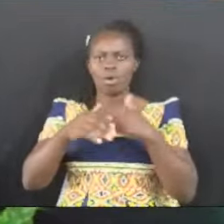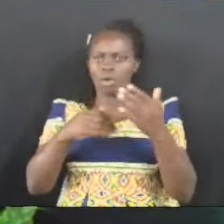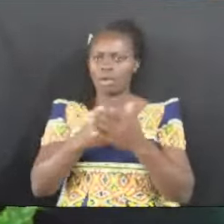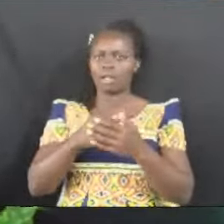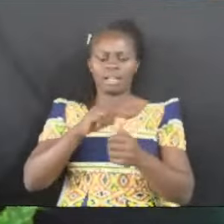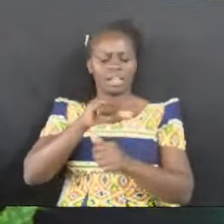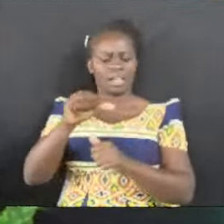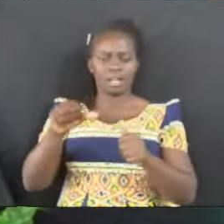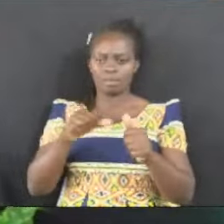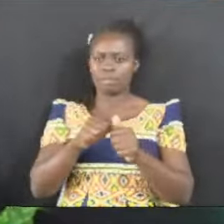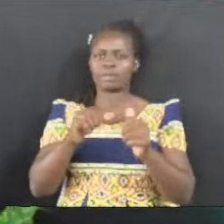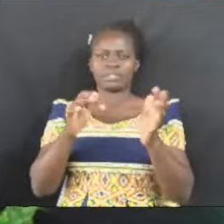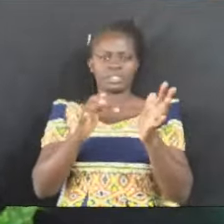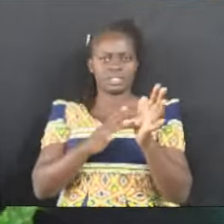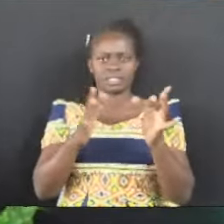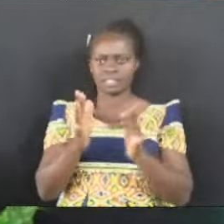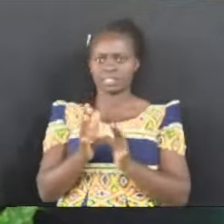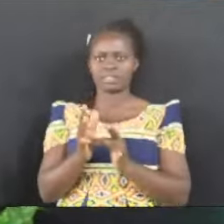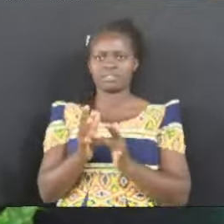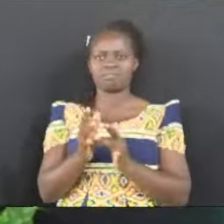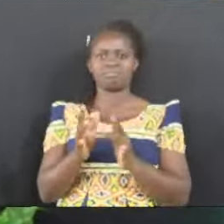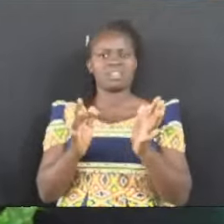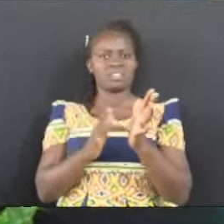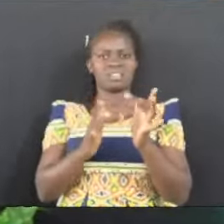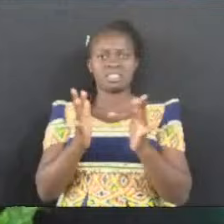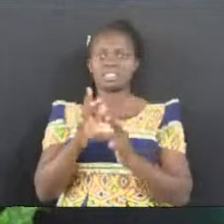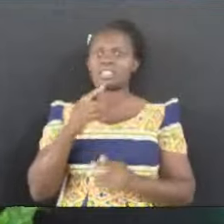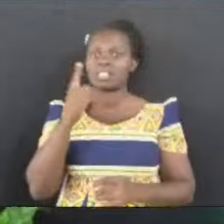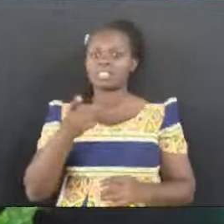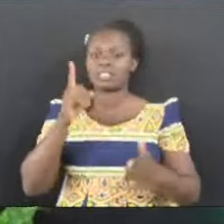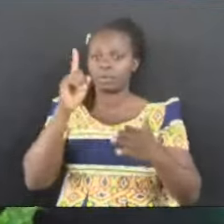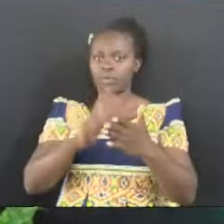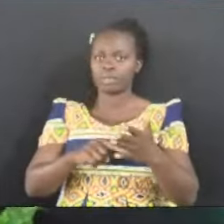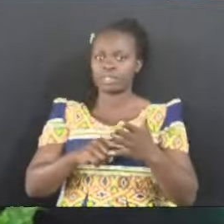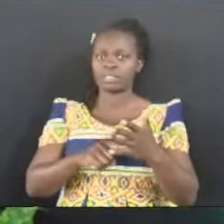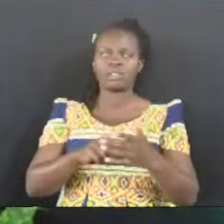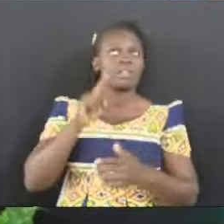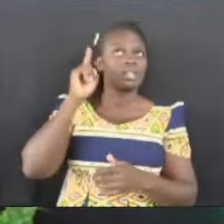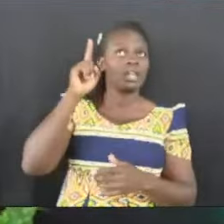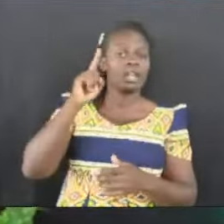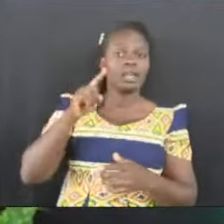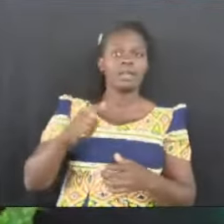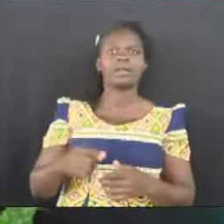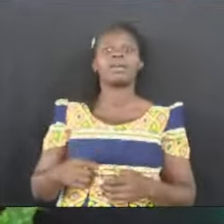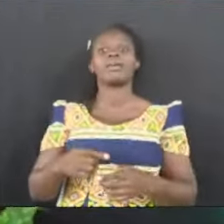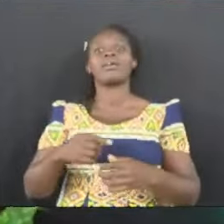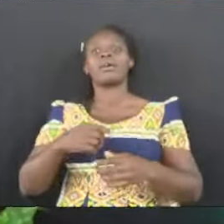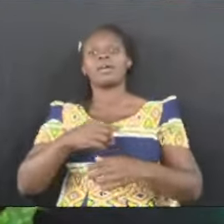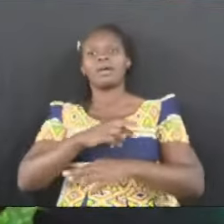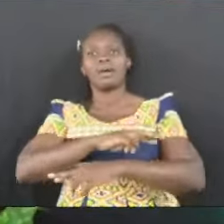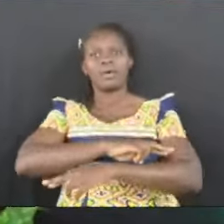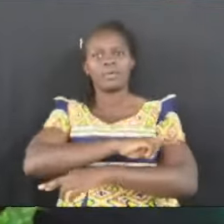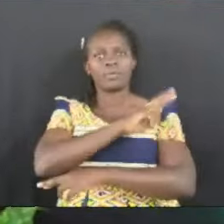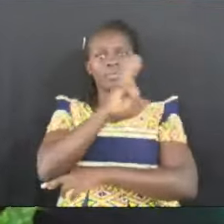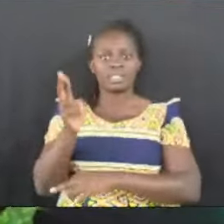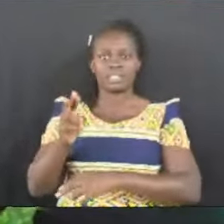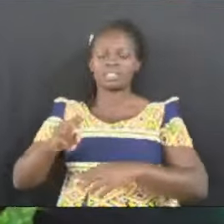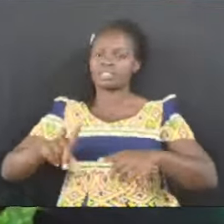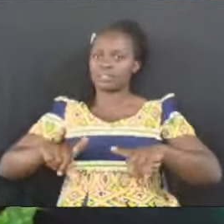"I am the resurrection and the life." Then I tell myself, well, then I am in good